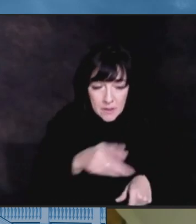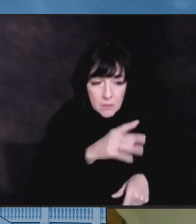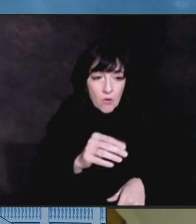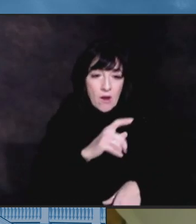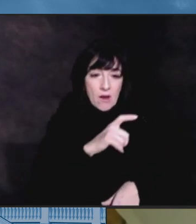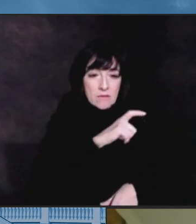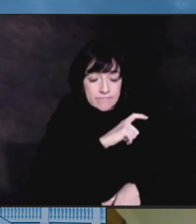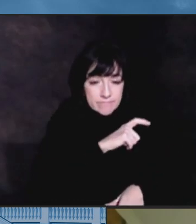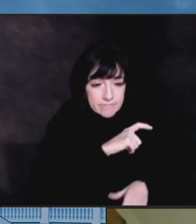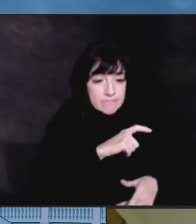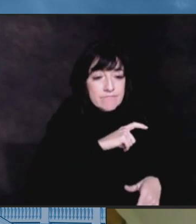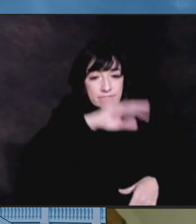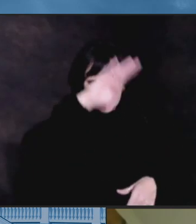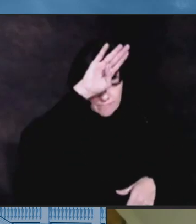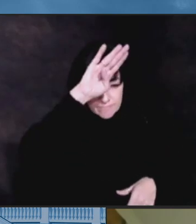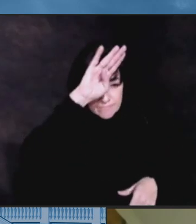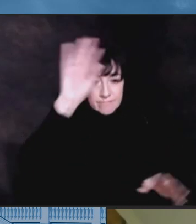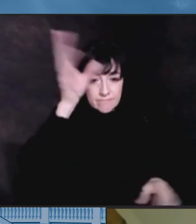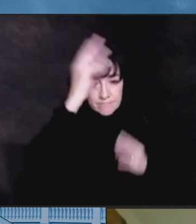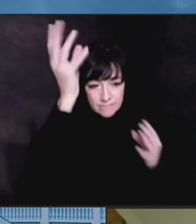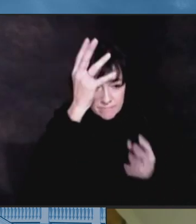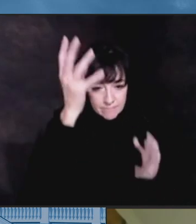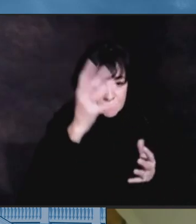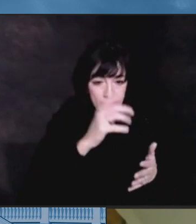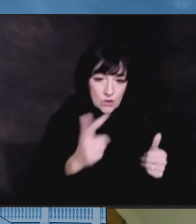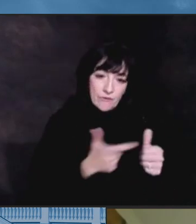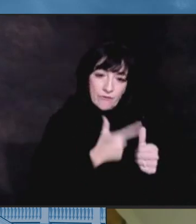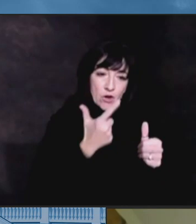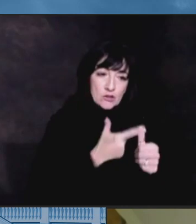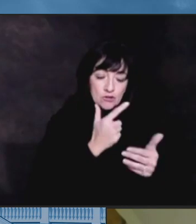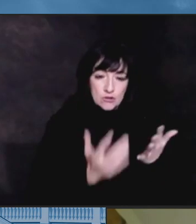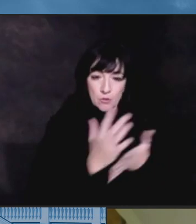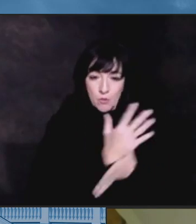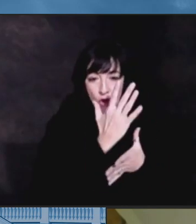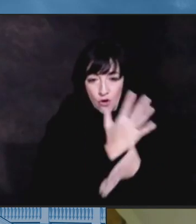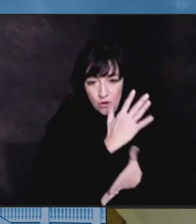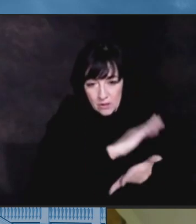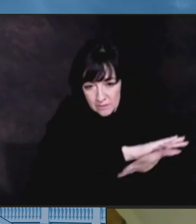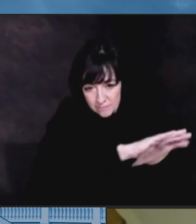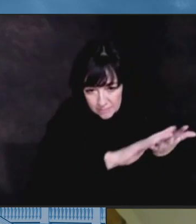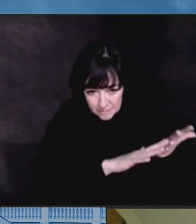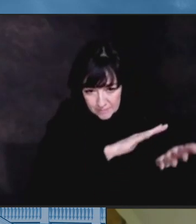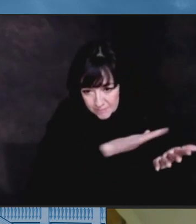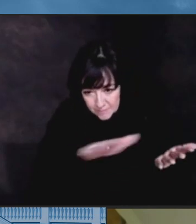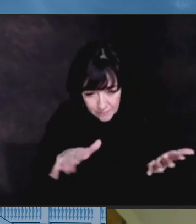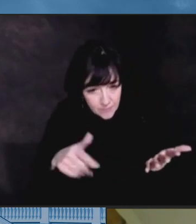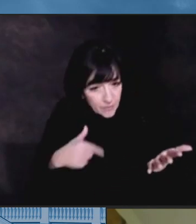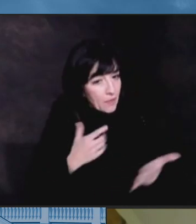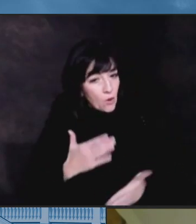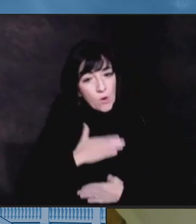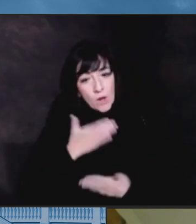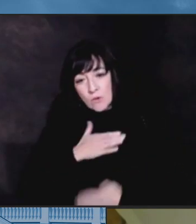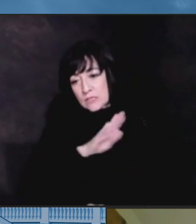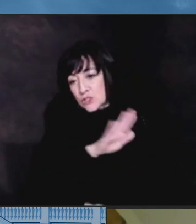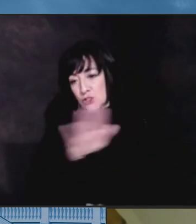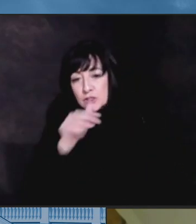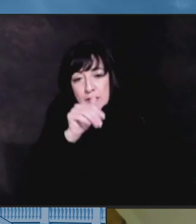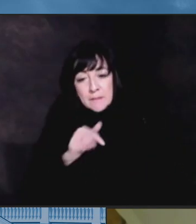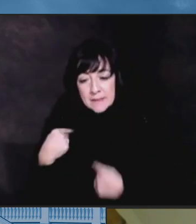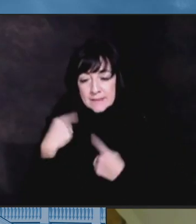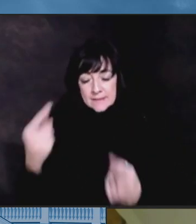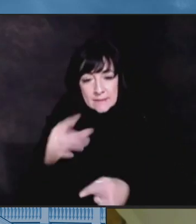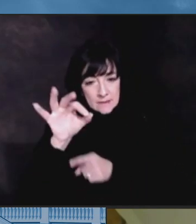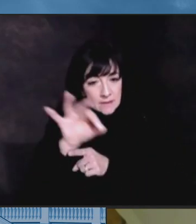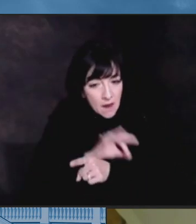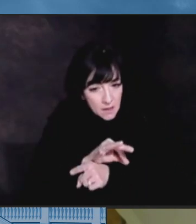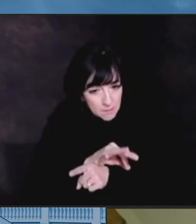We appreciate your efforts over the last 9 months. We've got, again, light at the end of the tunnel, help along the way. And we just need to lean